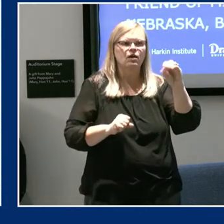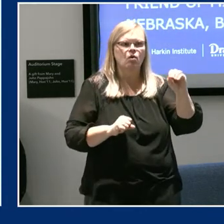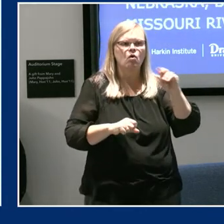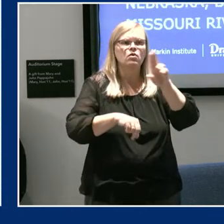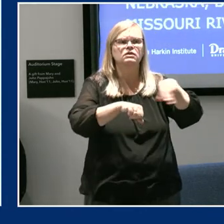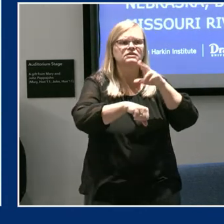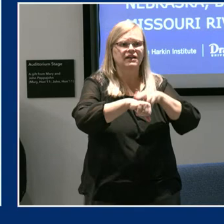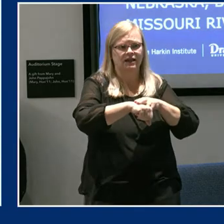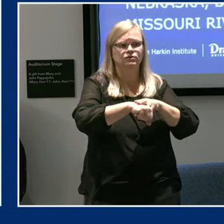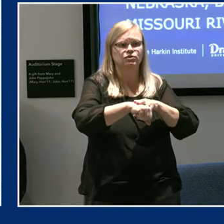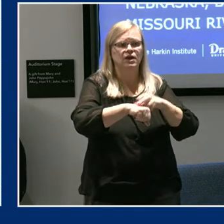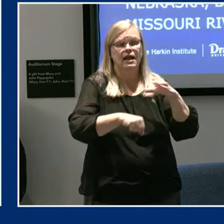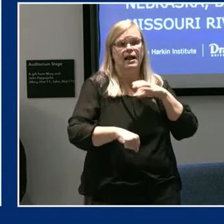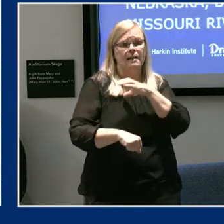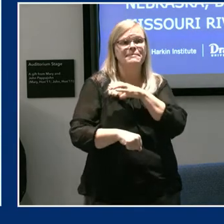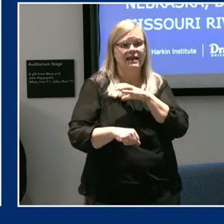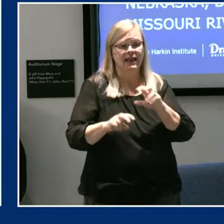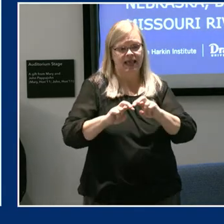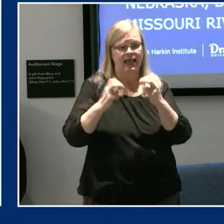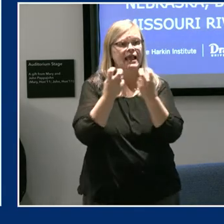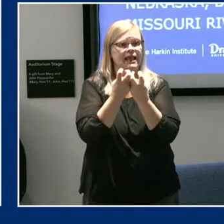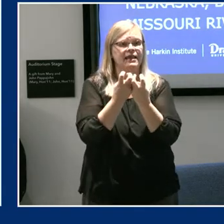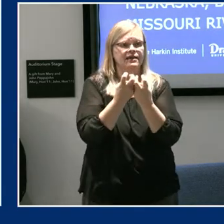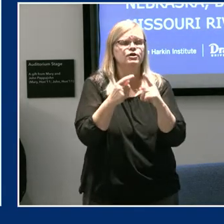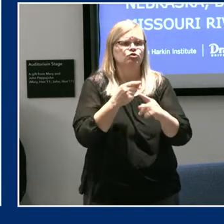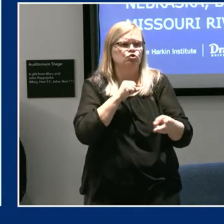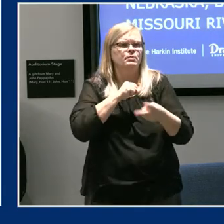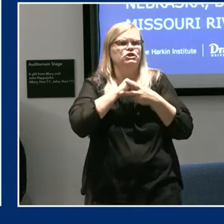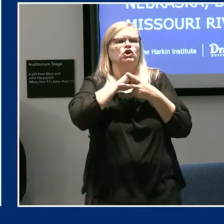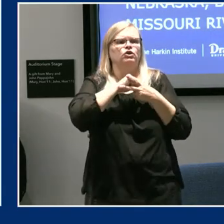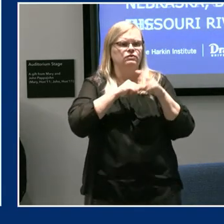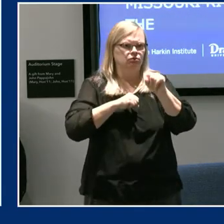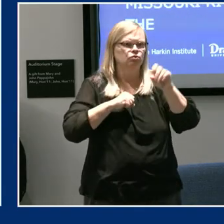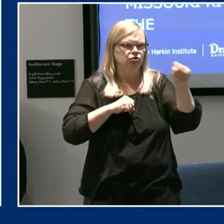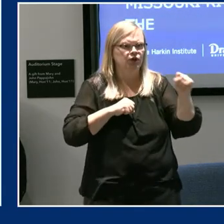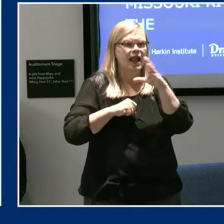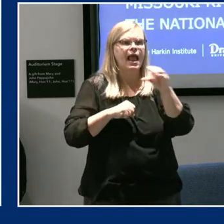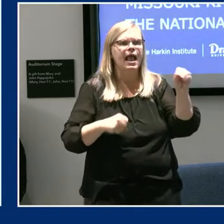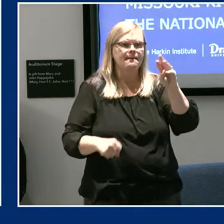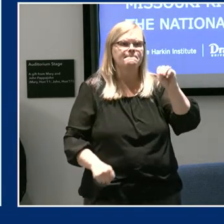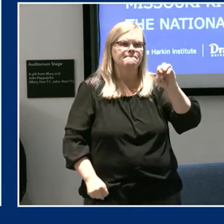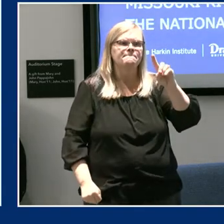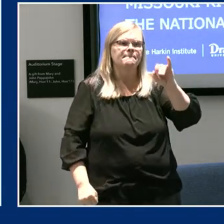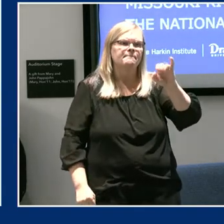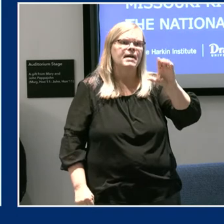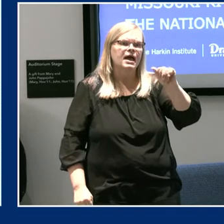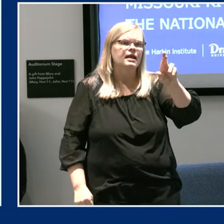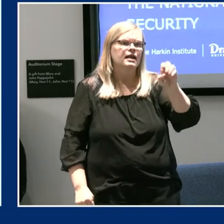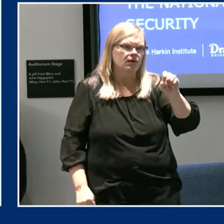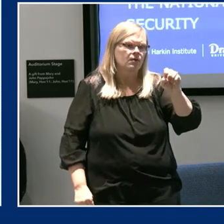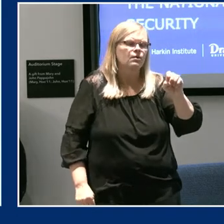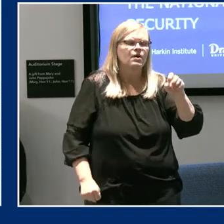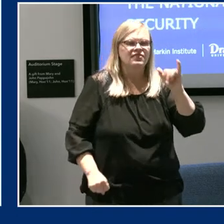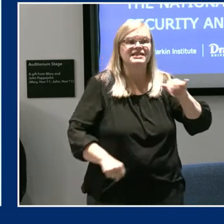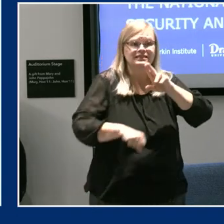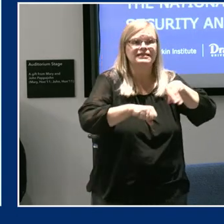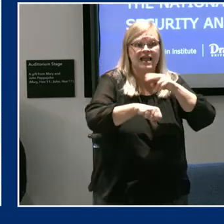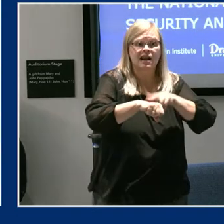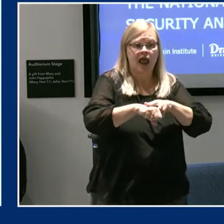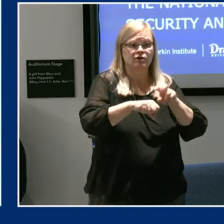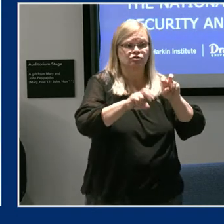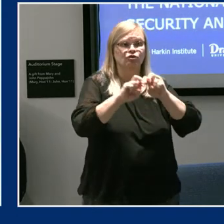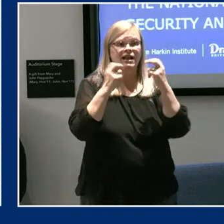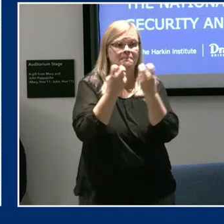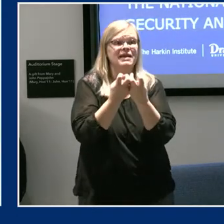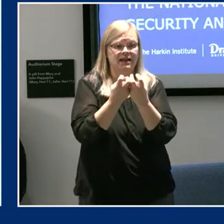the National Committee to Preserve Social Security and Medicare. This is a national committee started